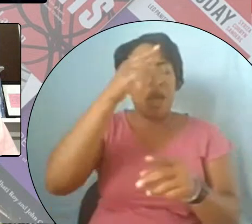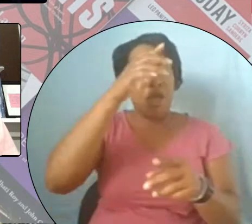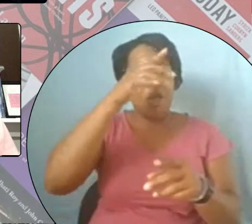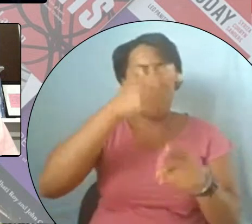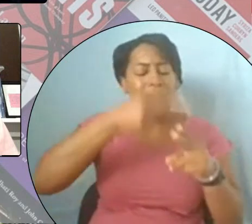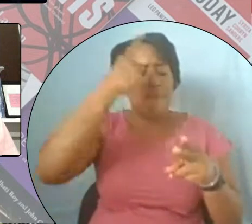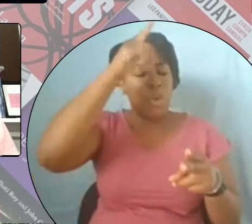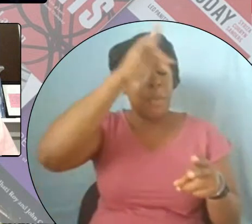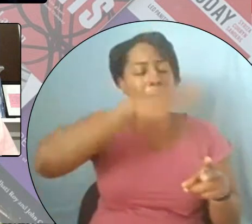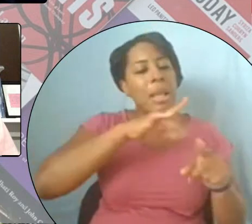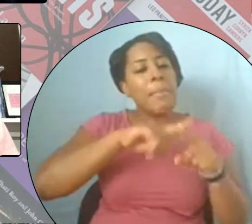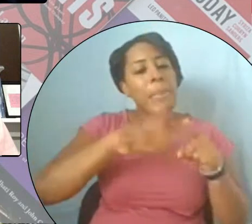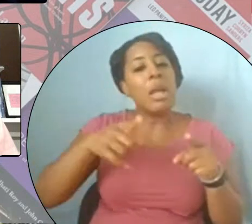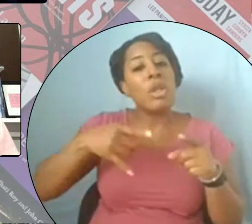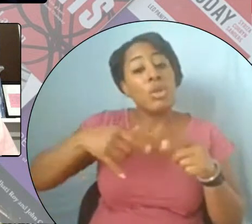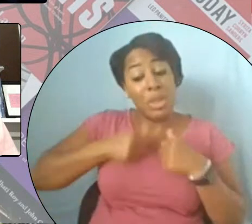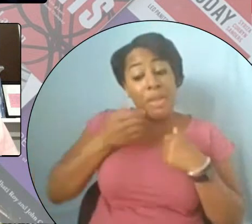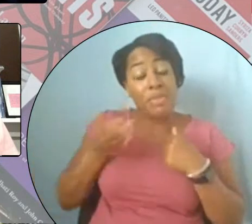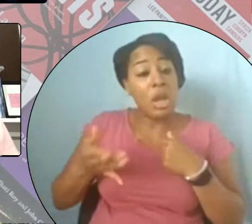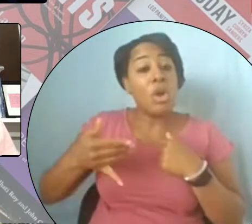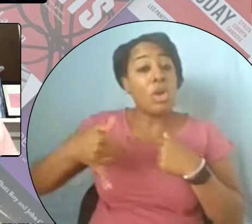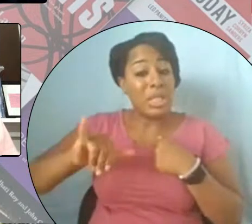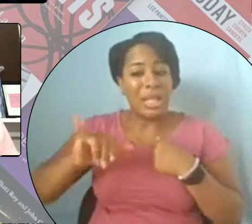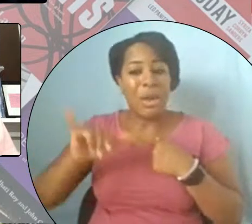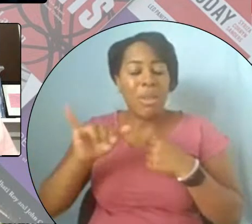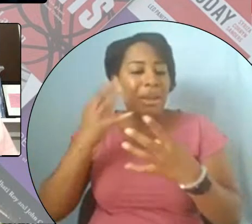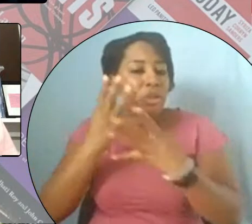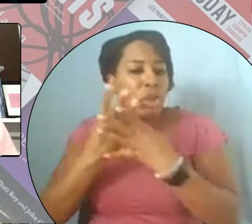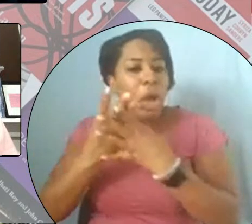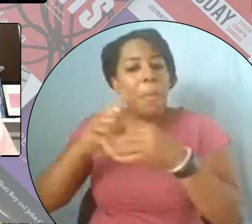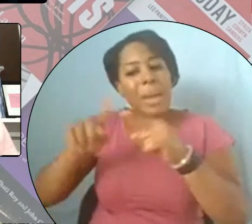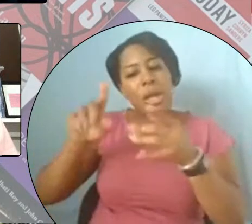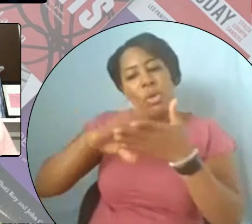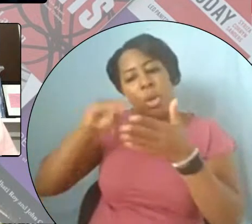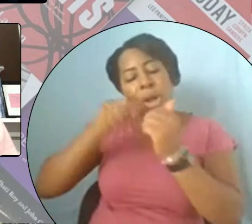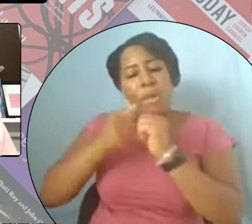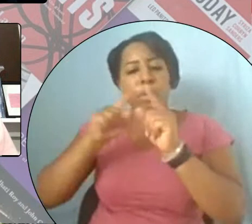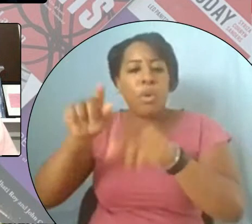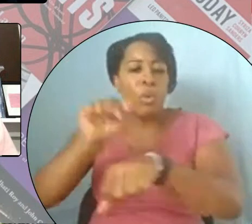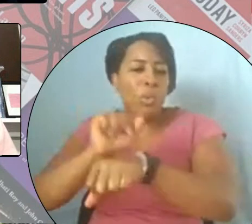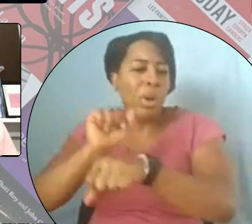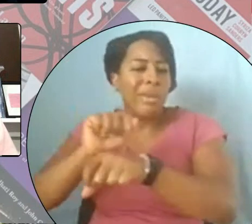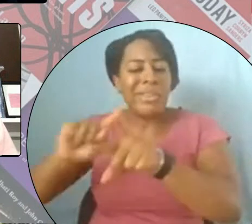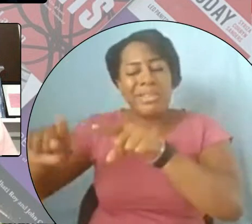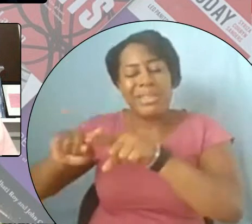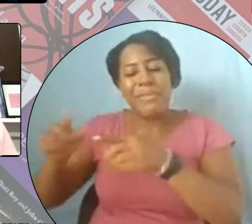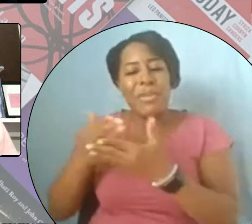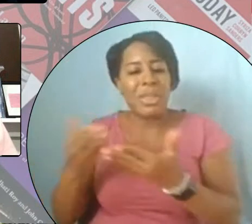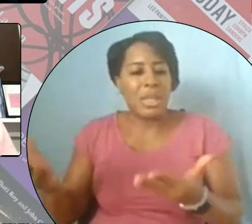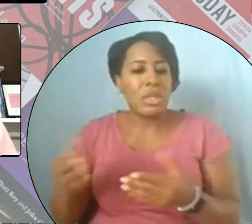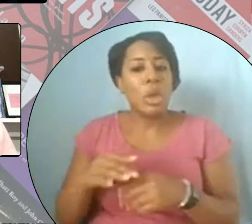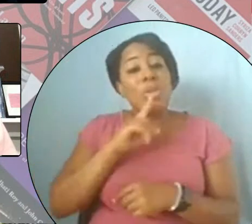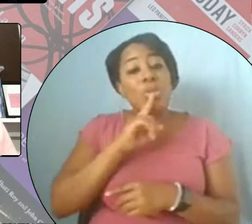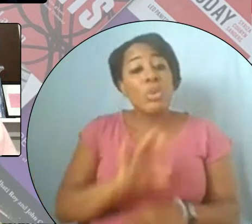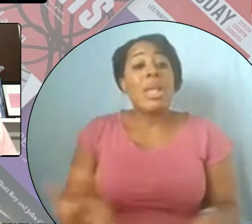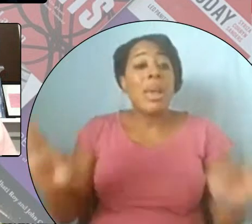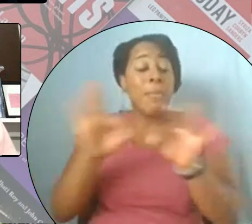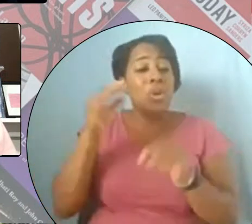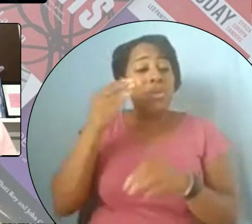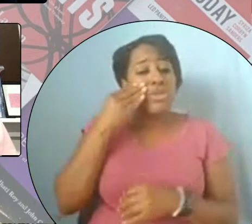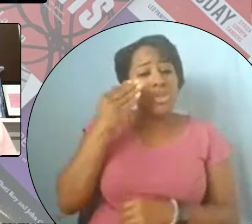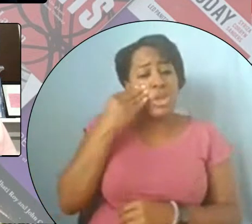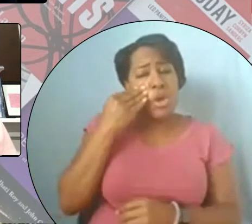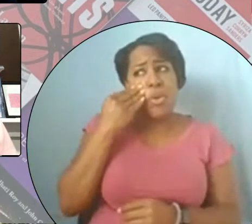still confined, but you're allowed to learn how to go to work and that kind of thing. So it's really important to know that they never